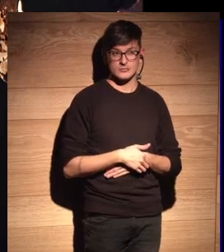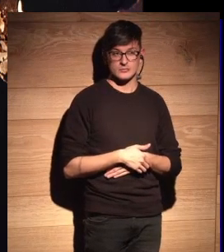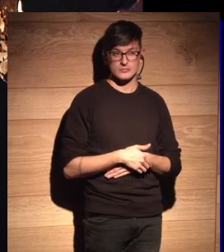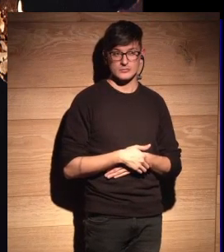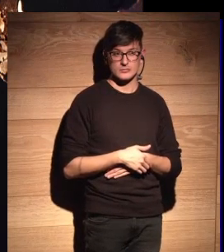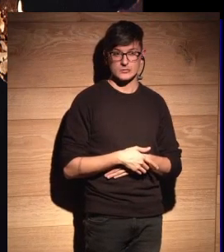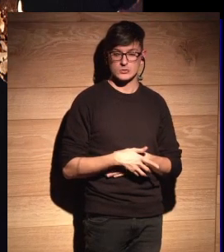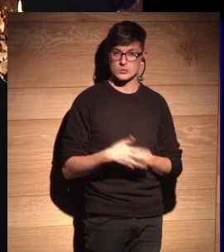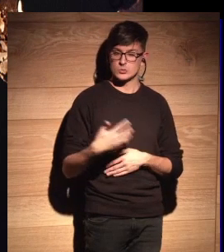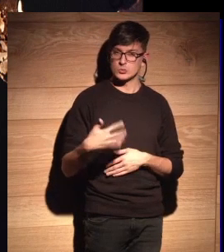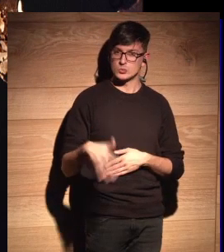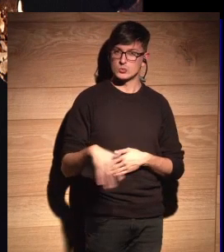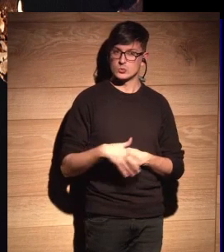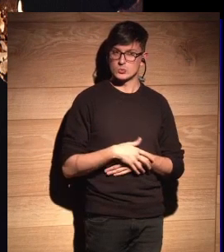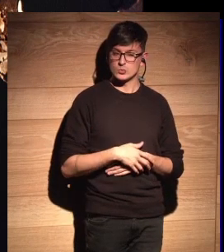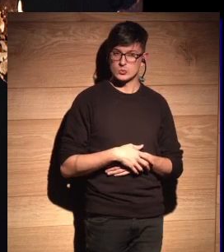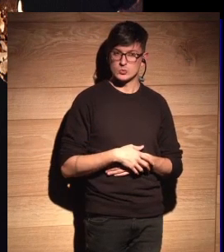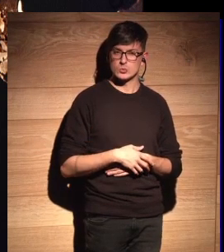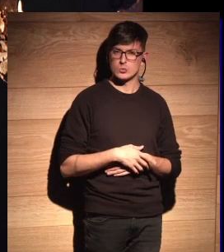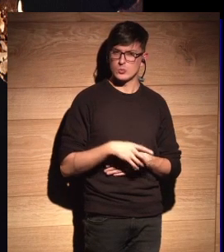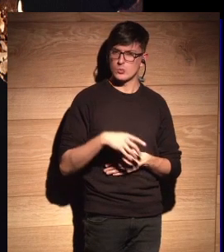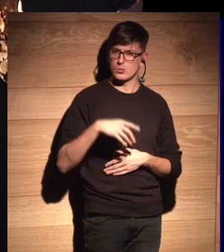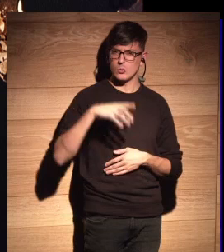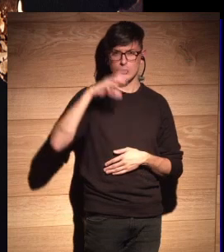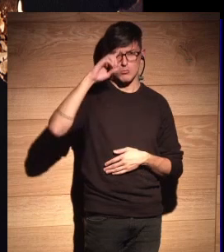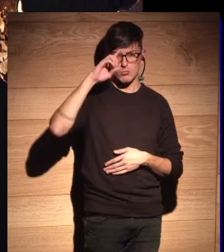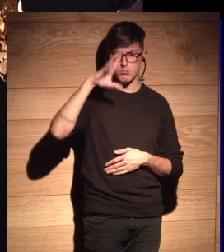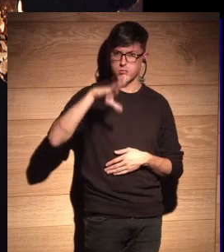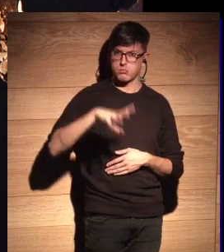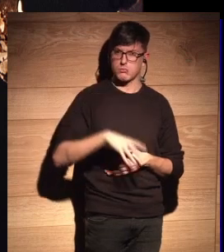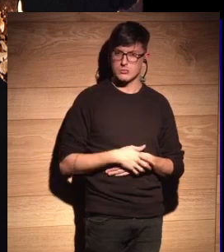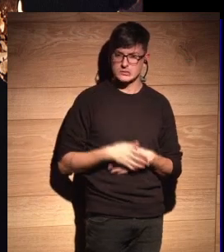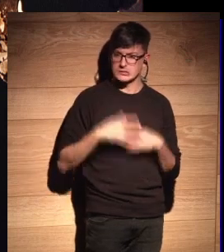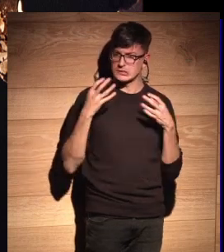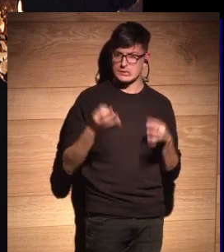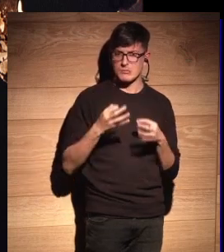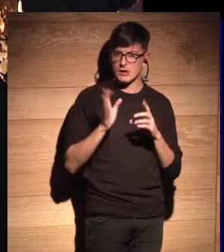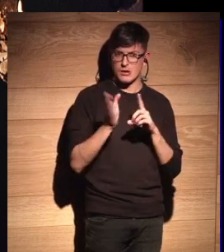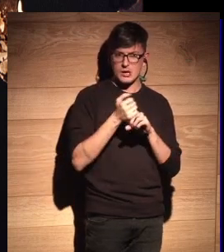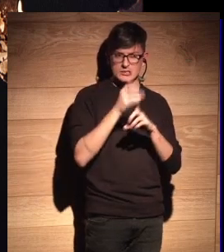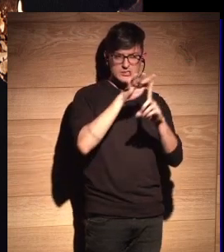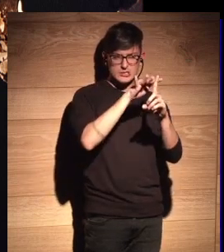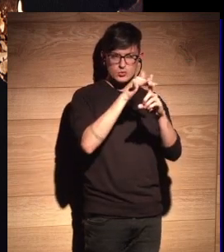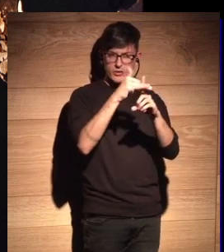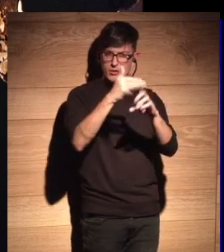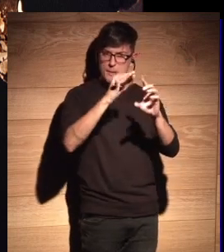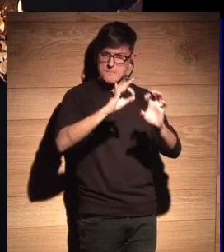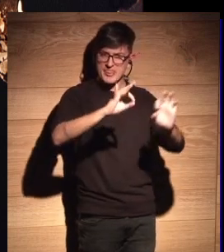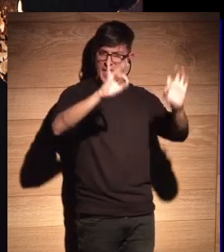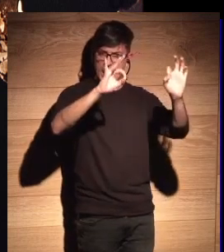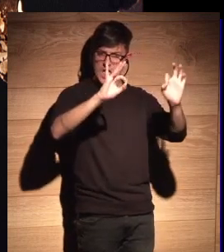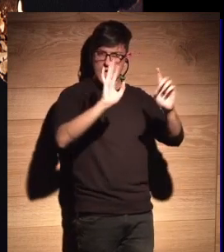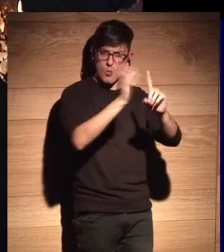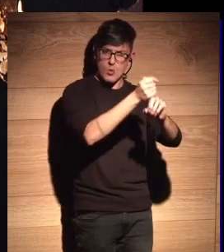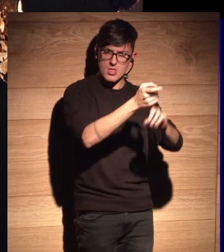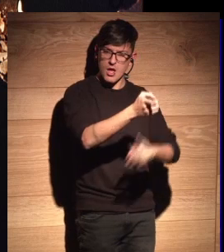I mean, it's unbelievable that you always find this very, very special situations. I mean, this is only possible if you